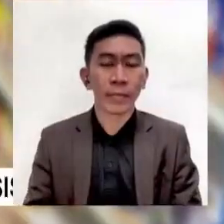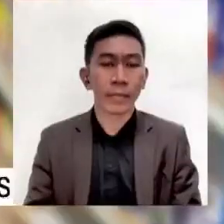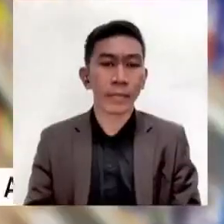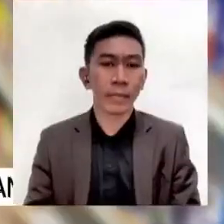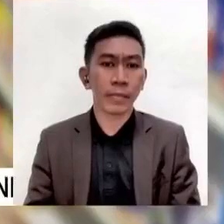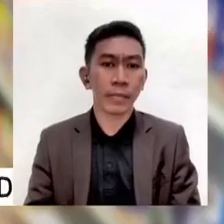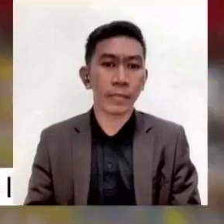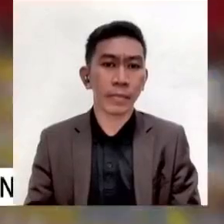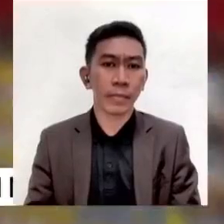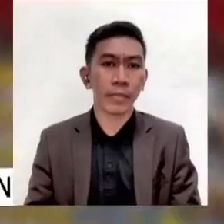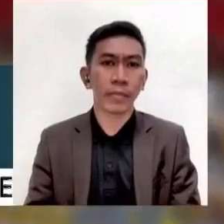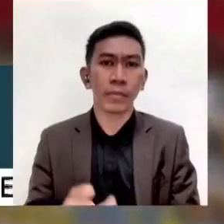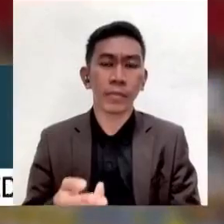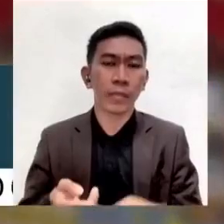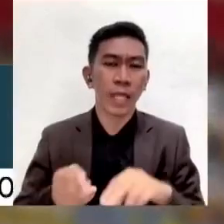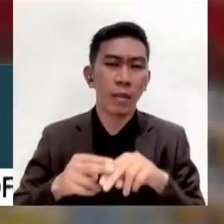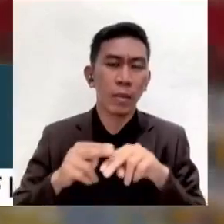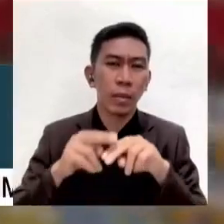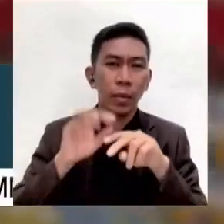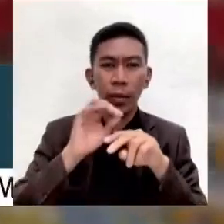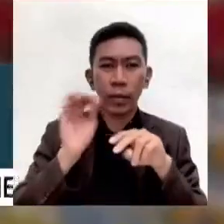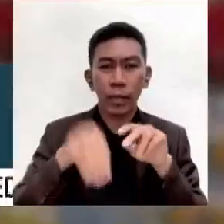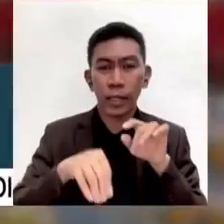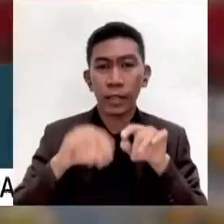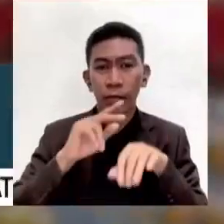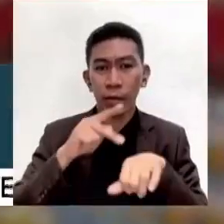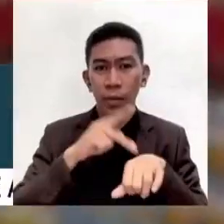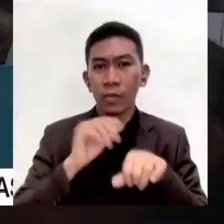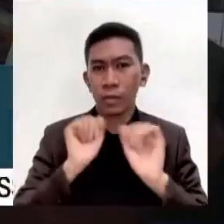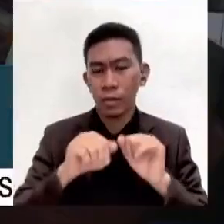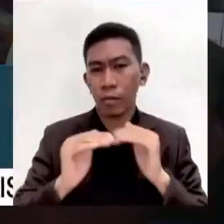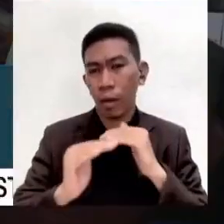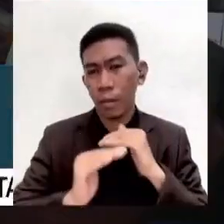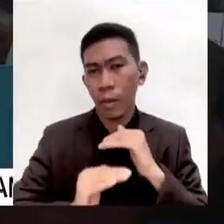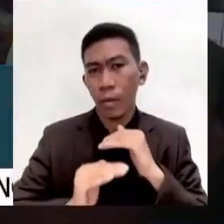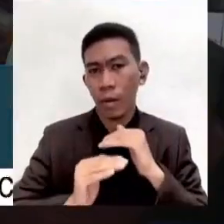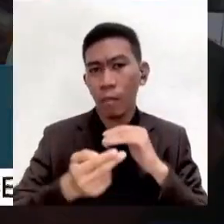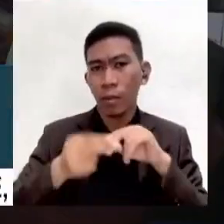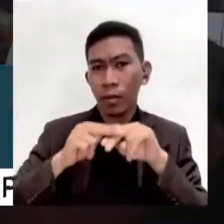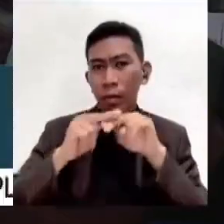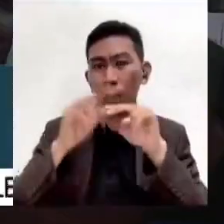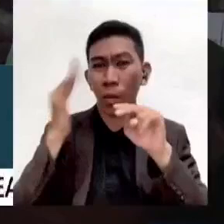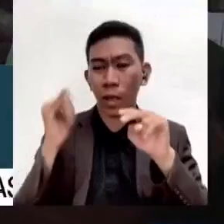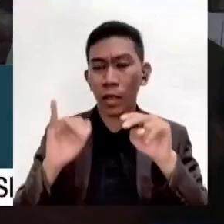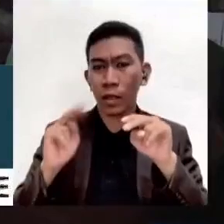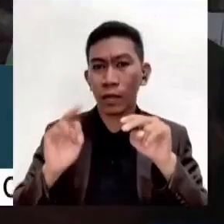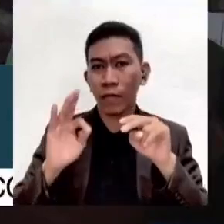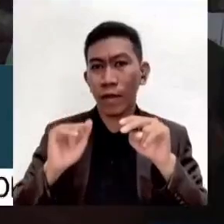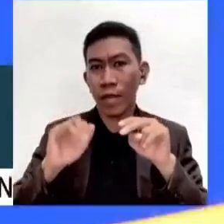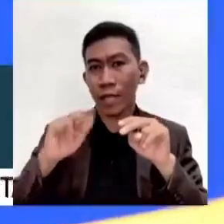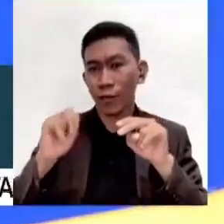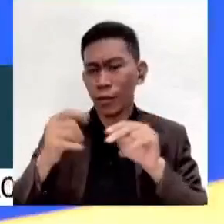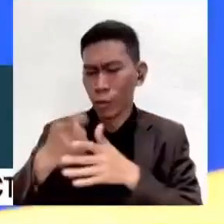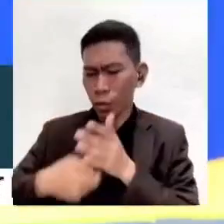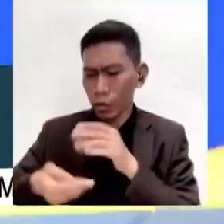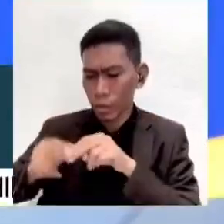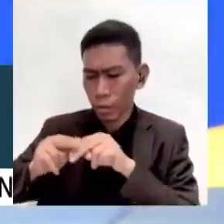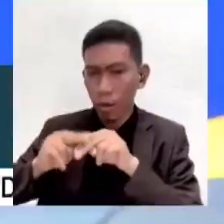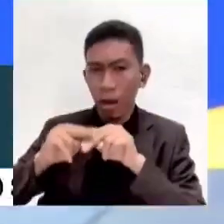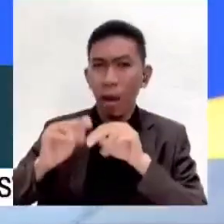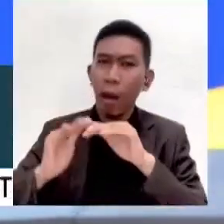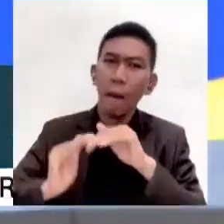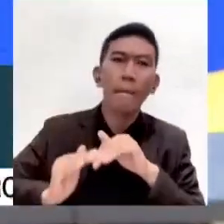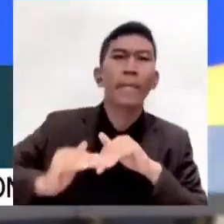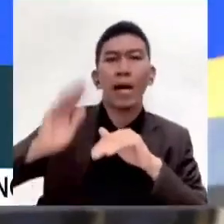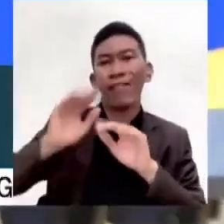Interest rates in the Philippines are expected to stay elevated as inflation remains above government's target range. Banco Central